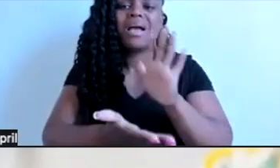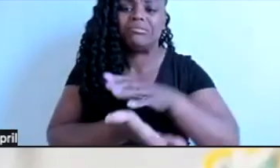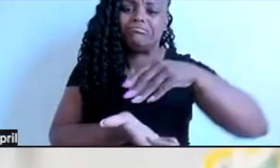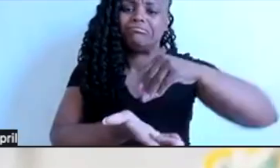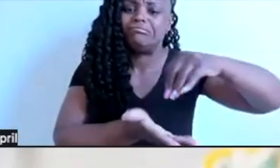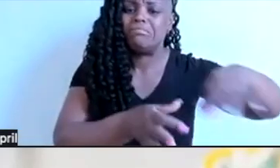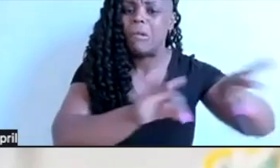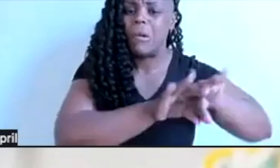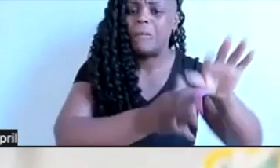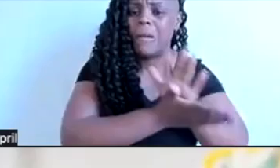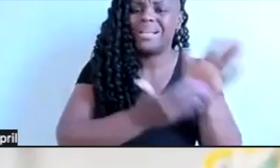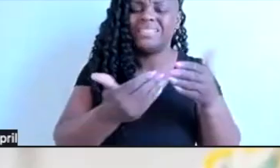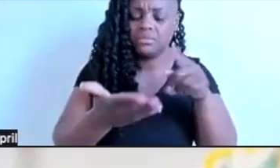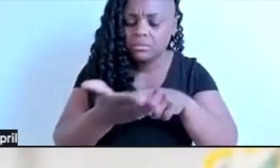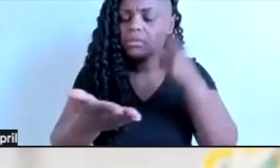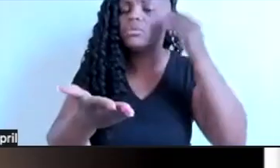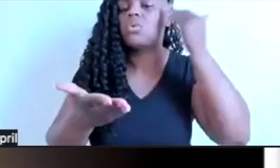and a whistle to signal for help.